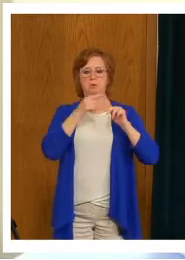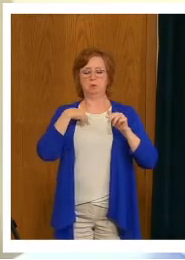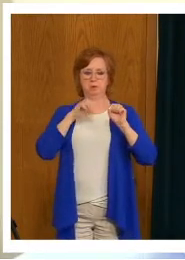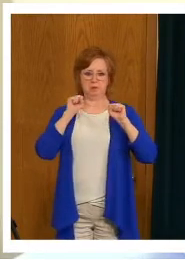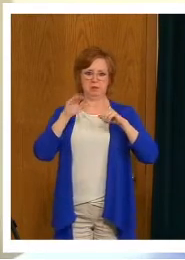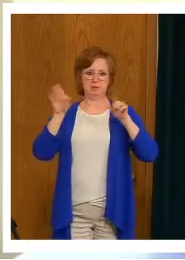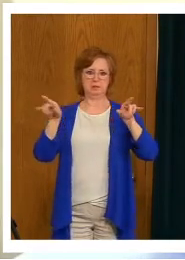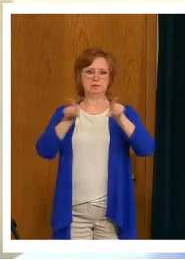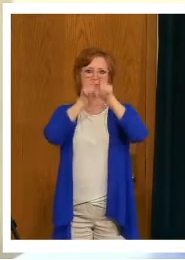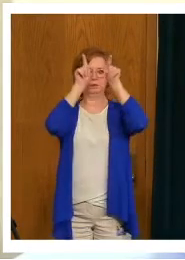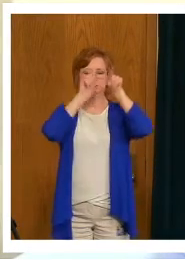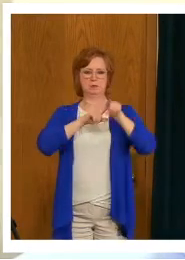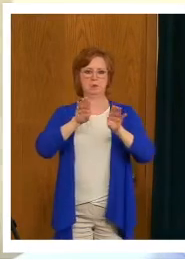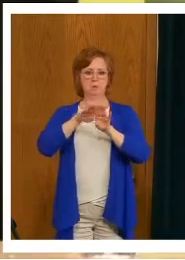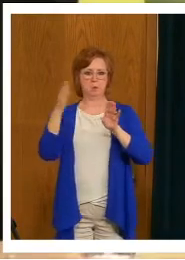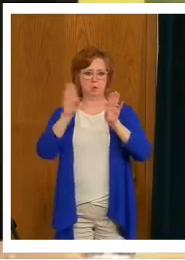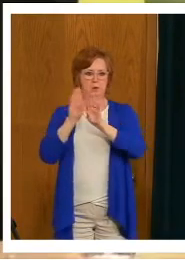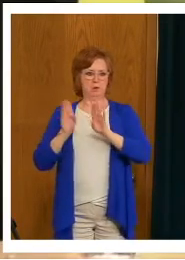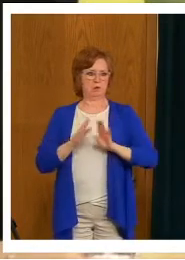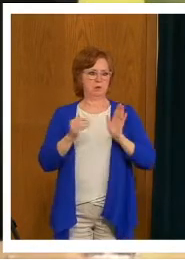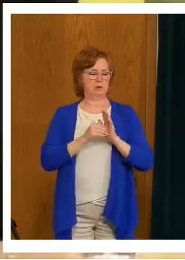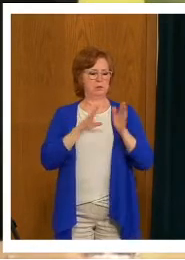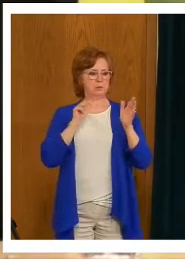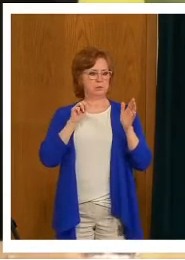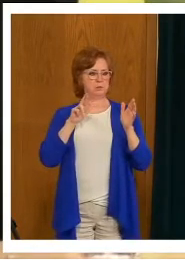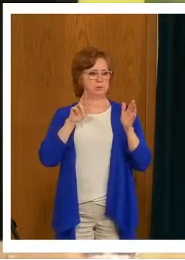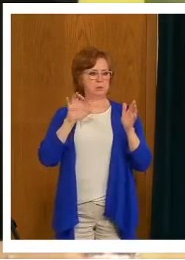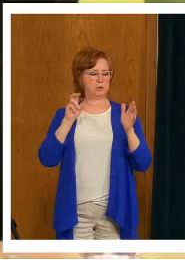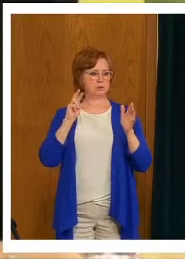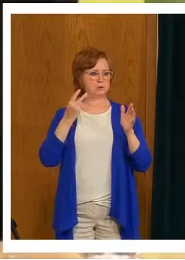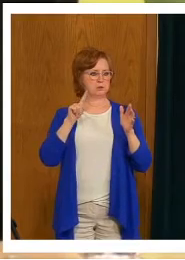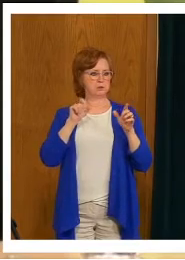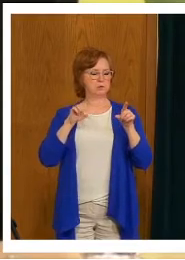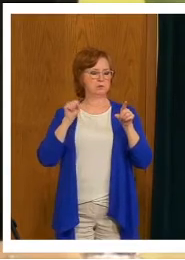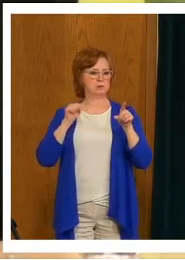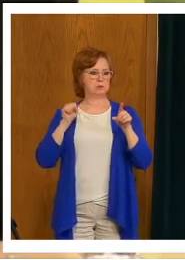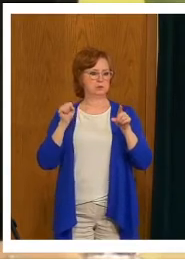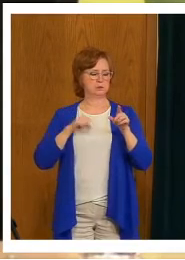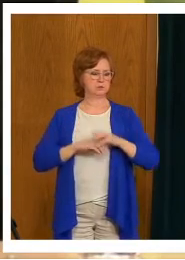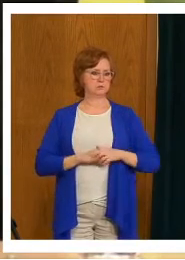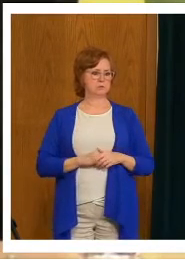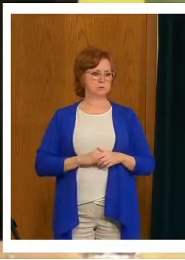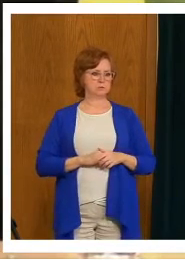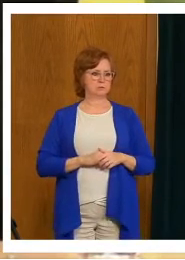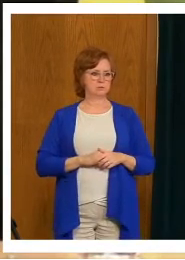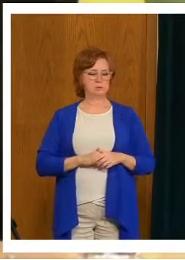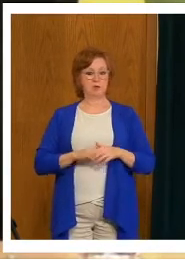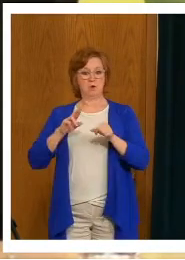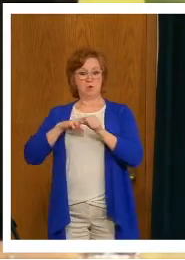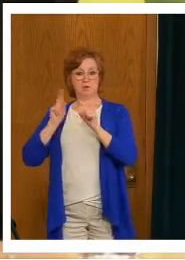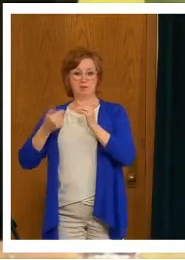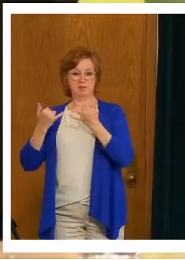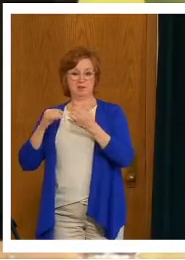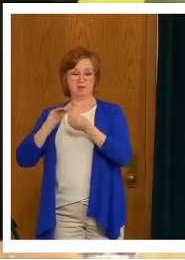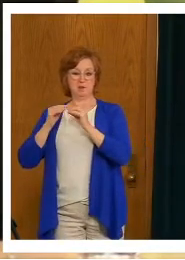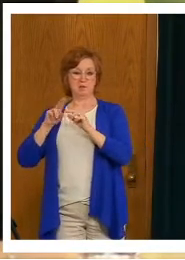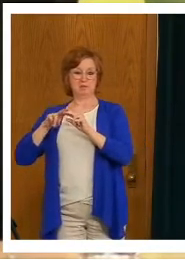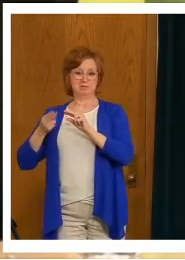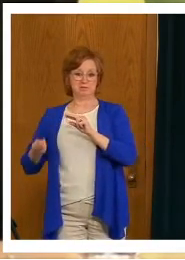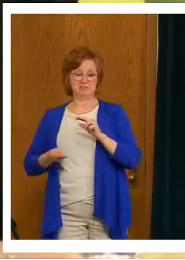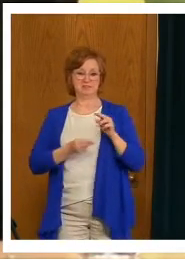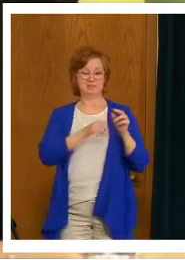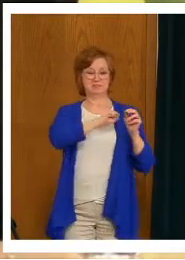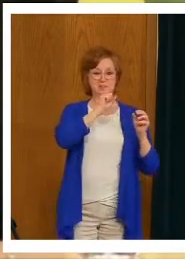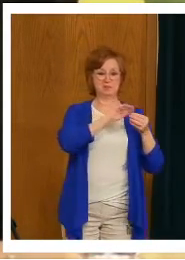you. Follow-up, Mark? Saskatoon's active case count, on the other hand, is on the rise and now surpassed